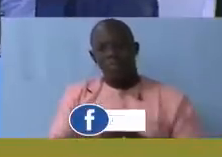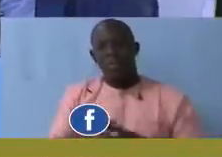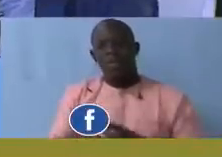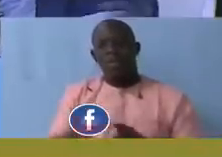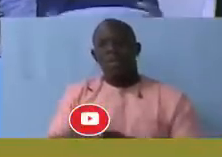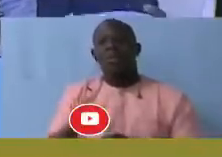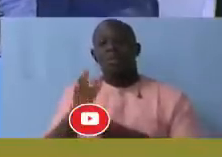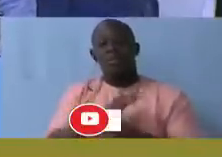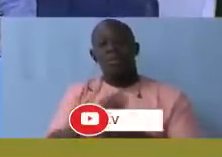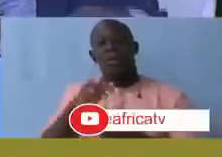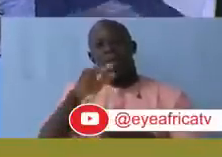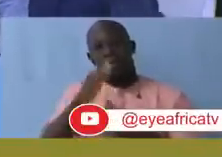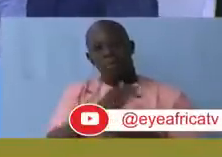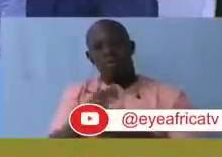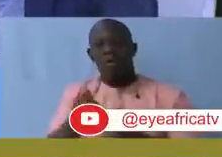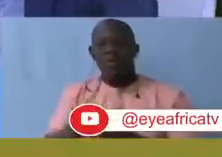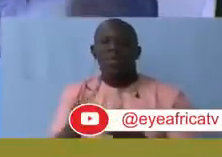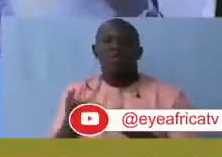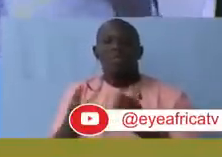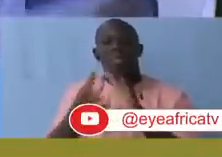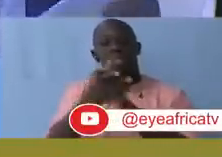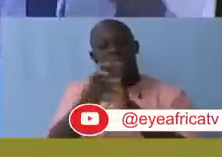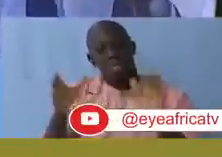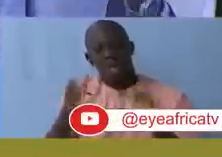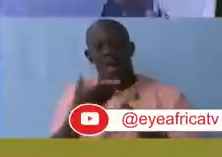marriage break out of it.